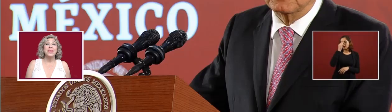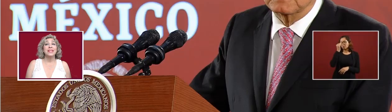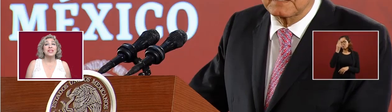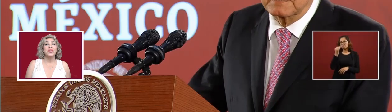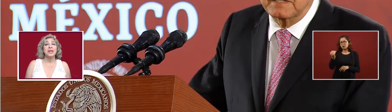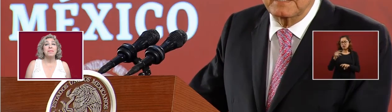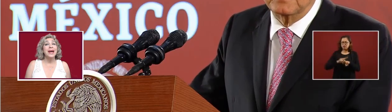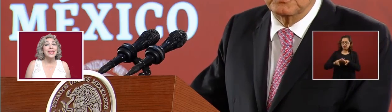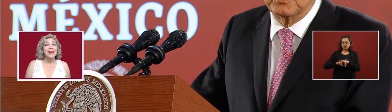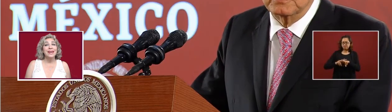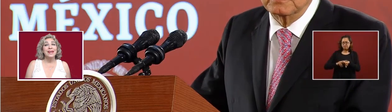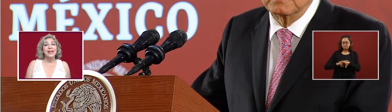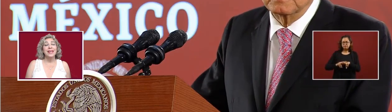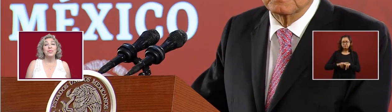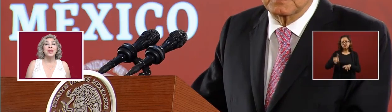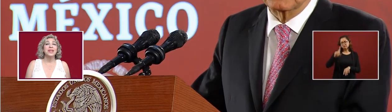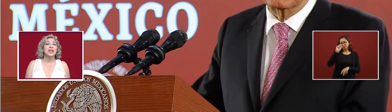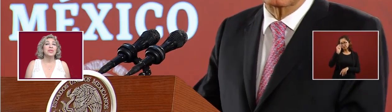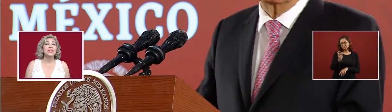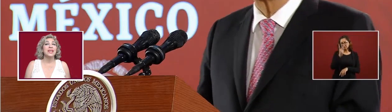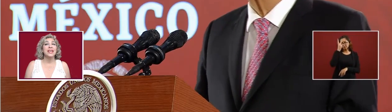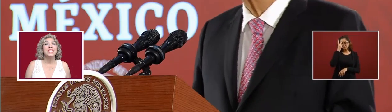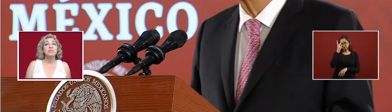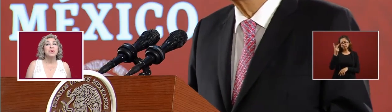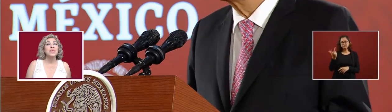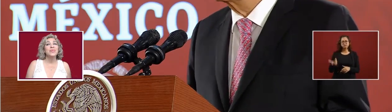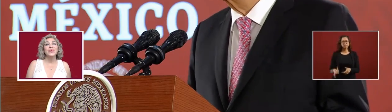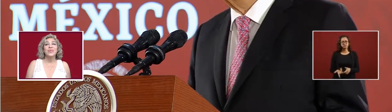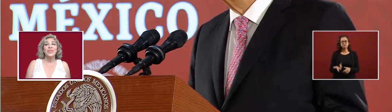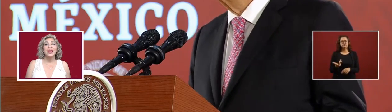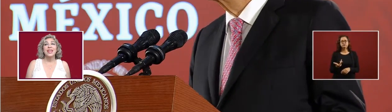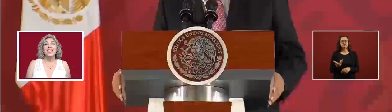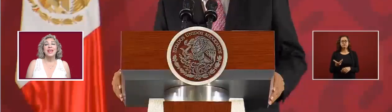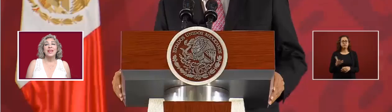and, we're going to be at the Train Maya. And, we're going to go to the Istmo.